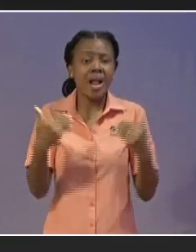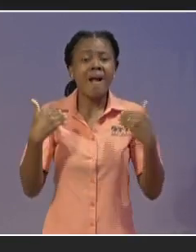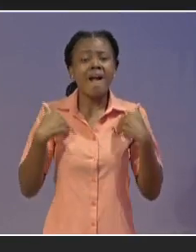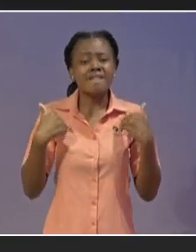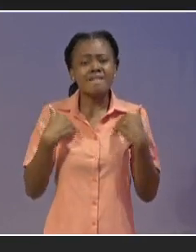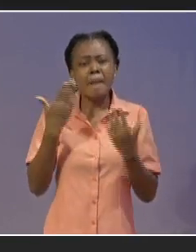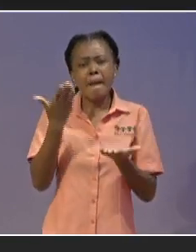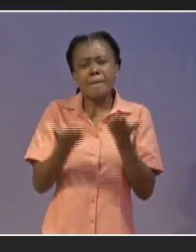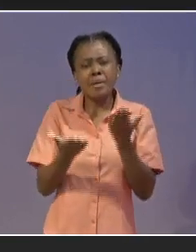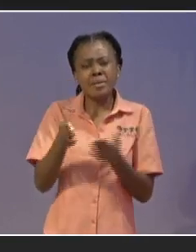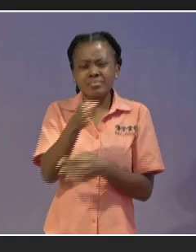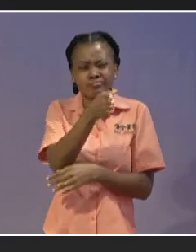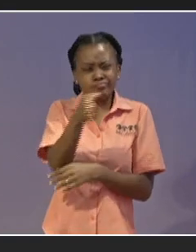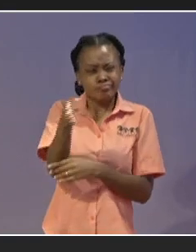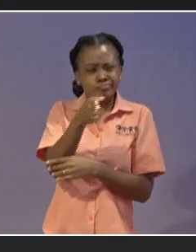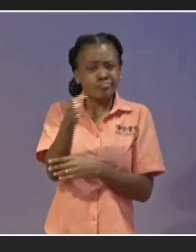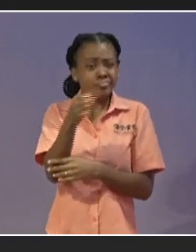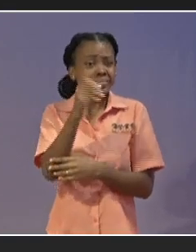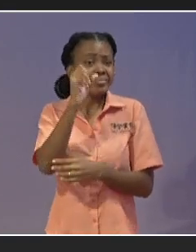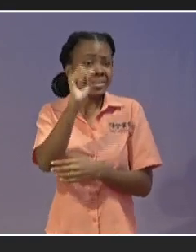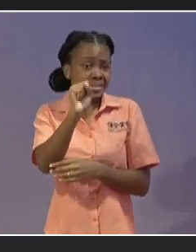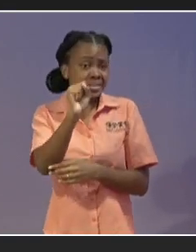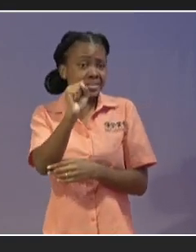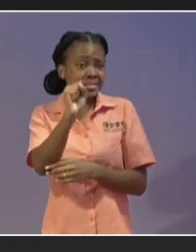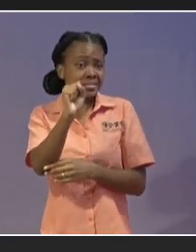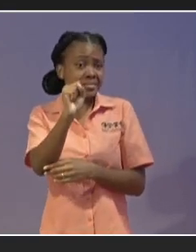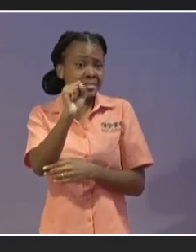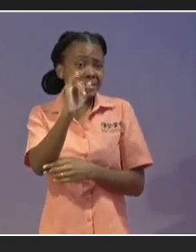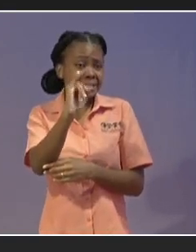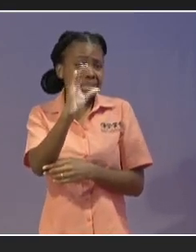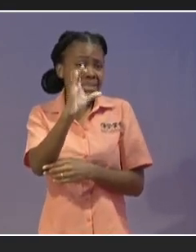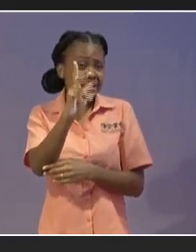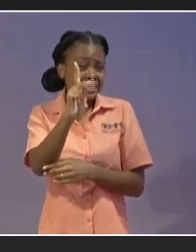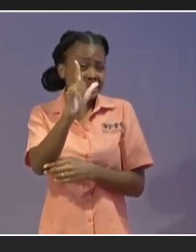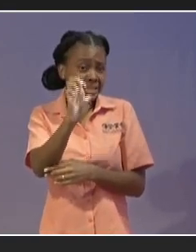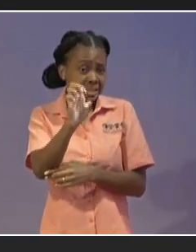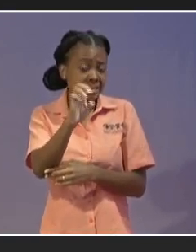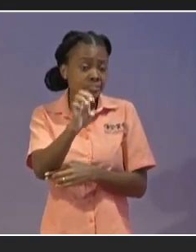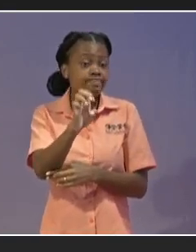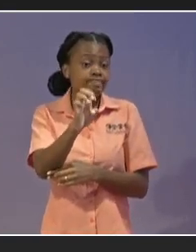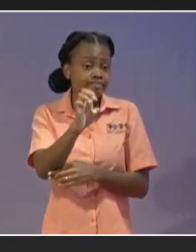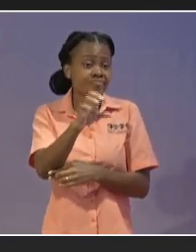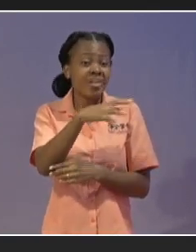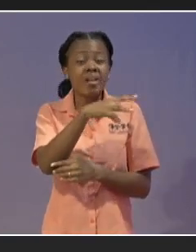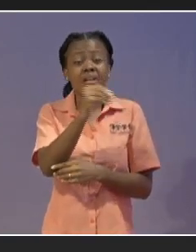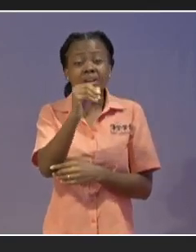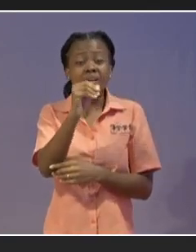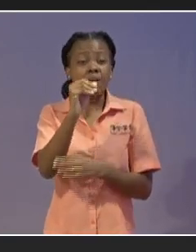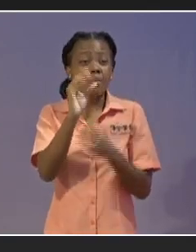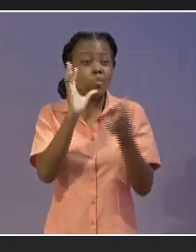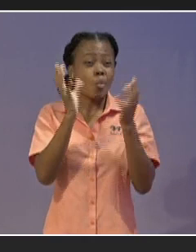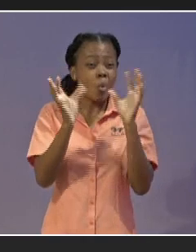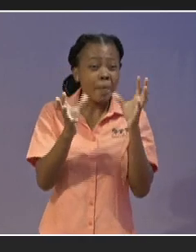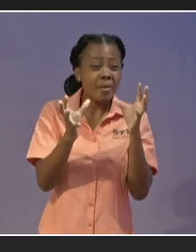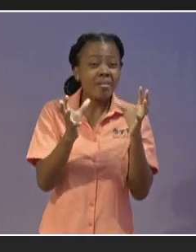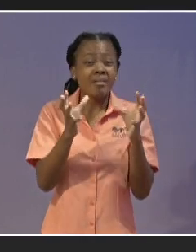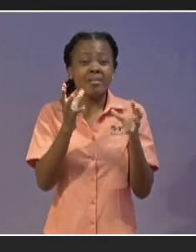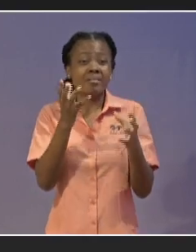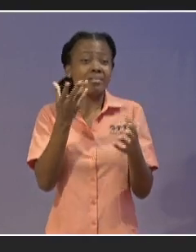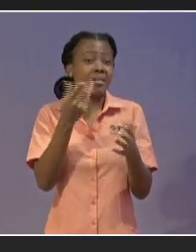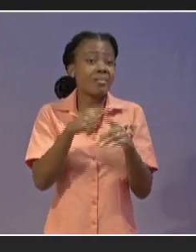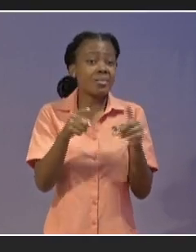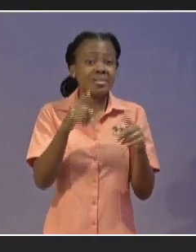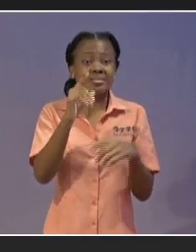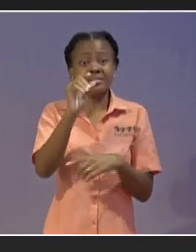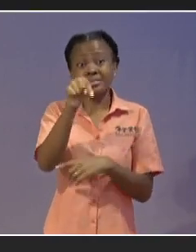etc. But we have the younger age group, the 0 to 5, the babies, the infant, the 1-year-old, who will also present,